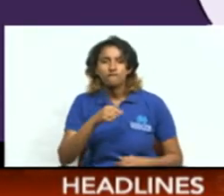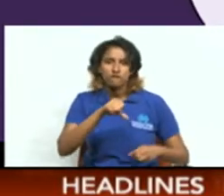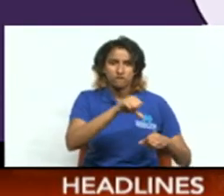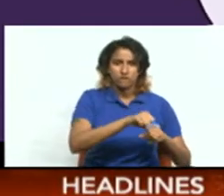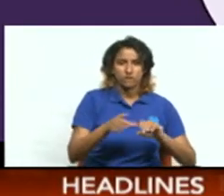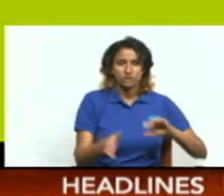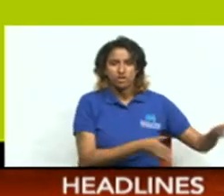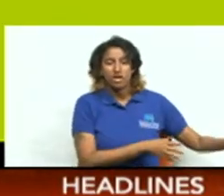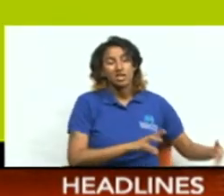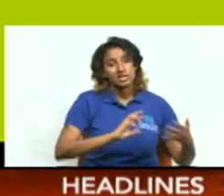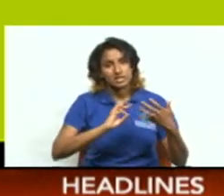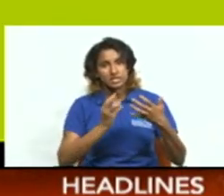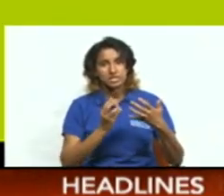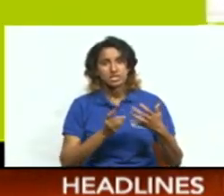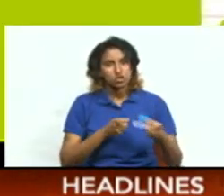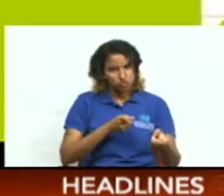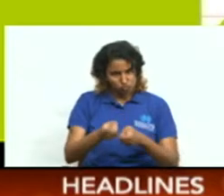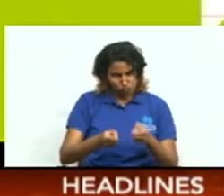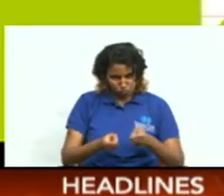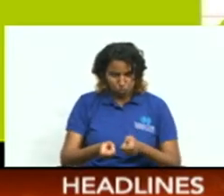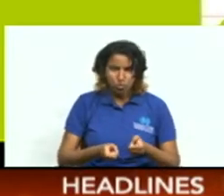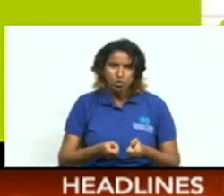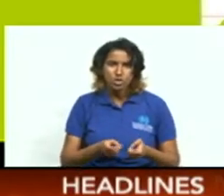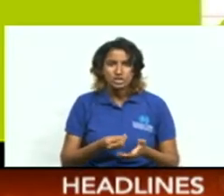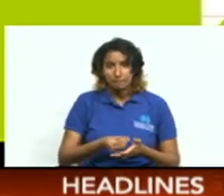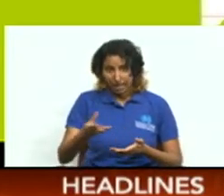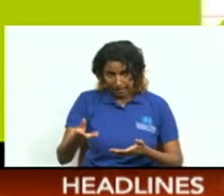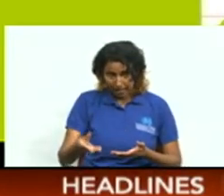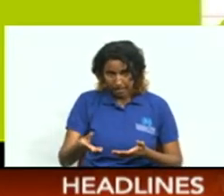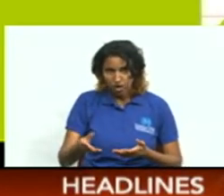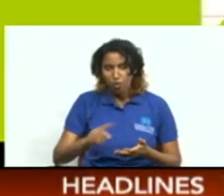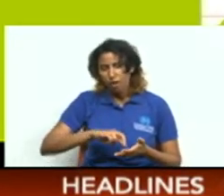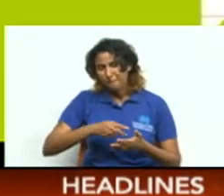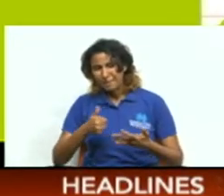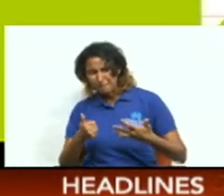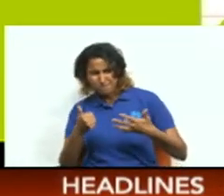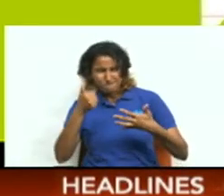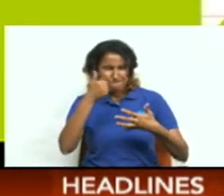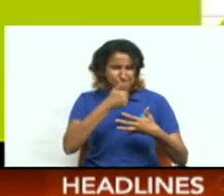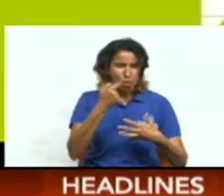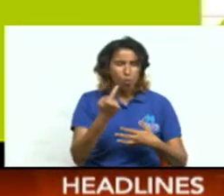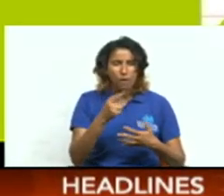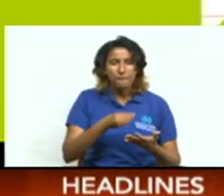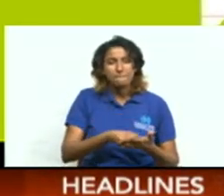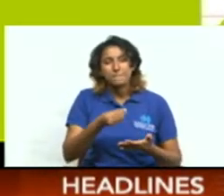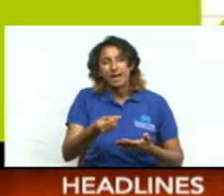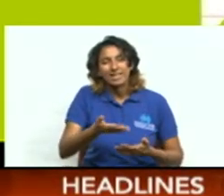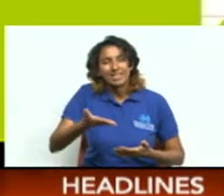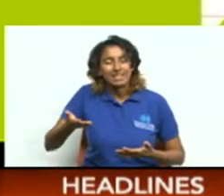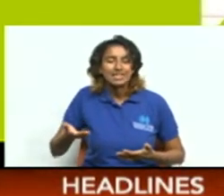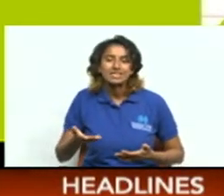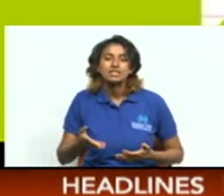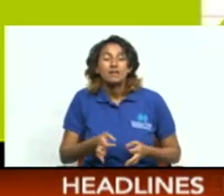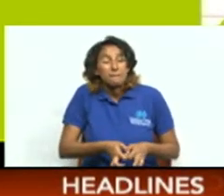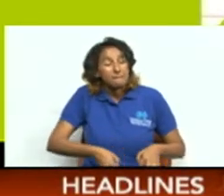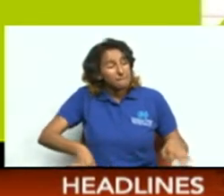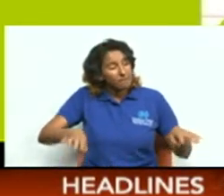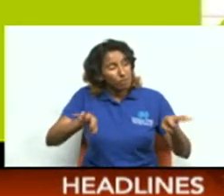spending. During periods of inflation, prioritize essential expenses and cut back on non-essential